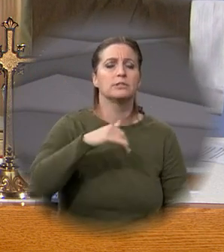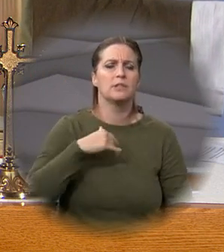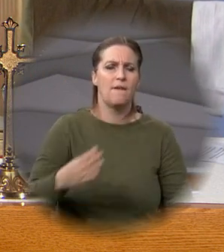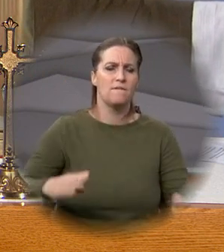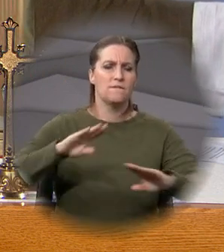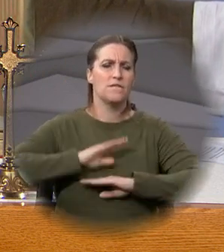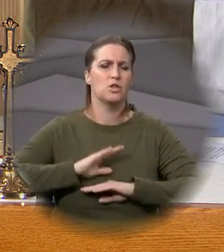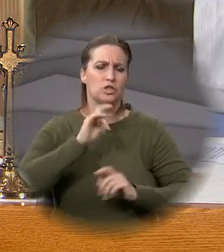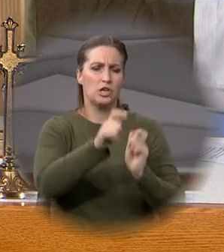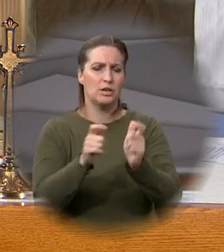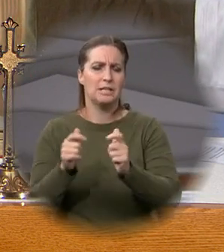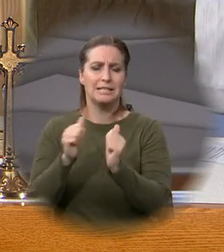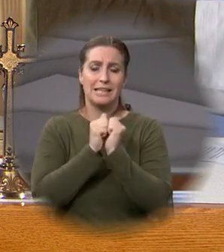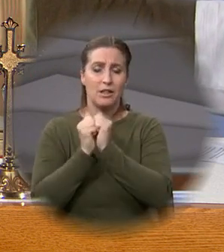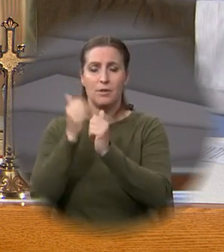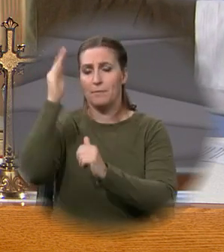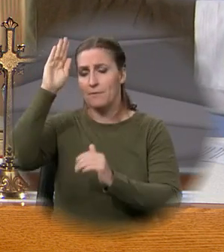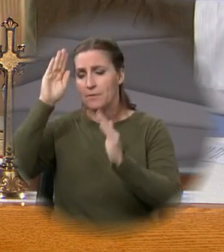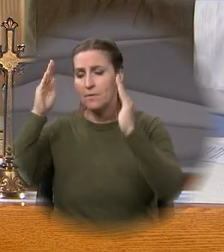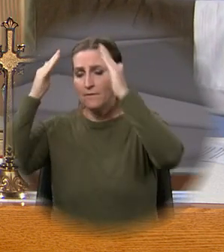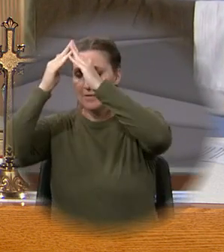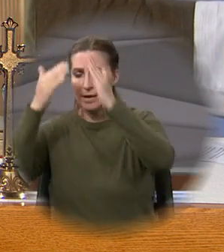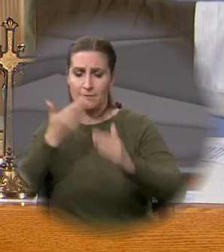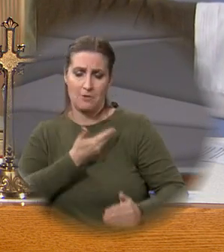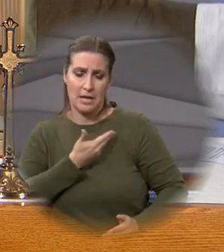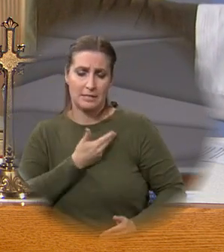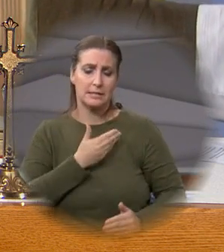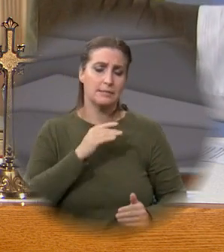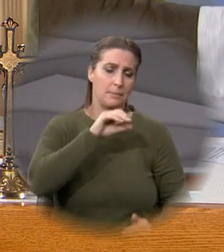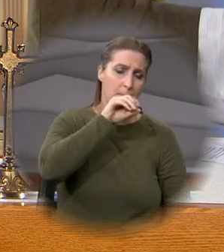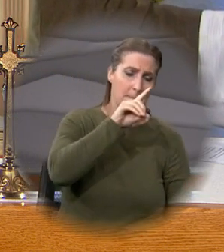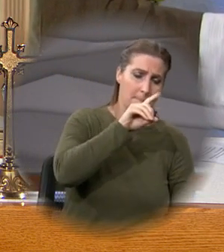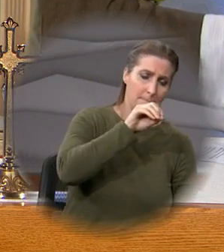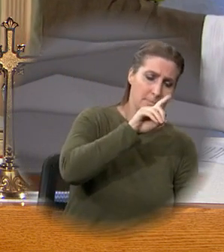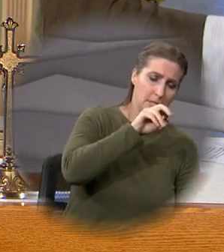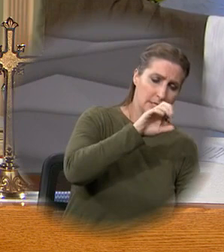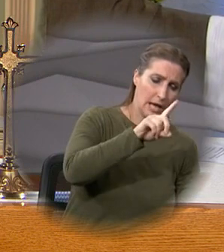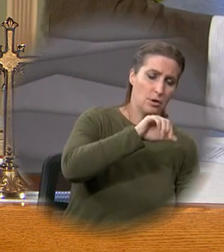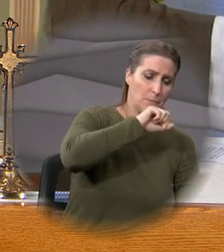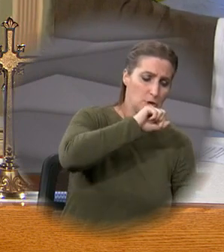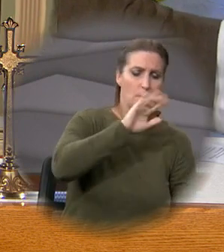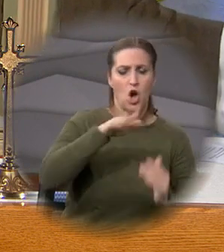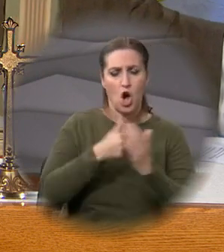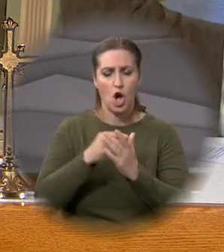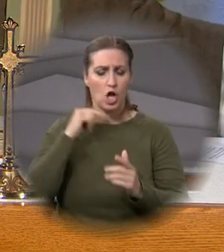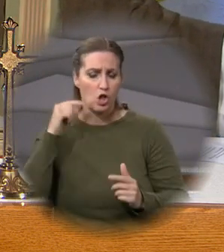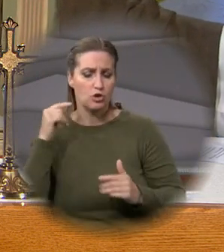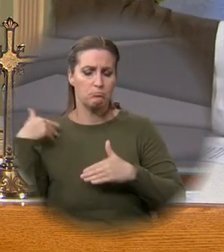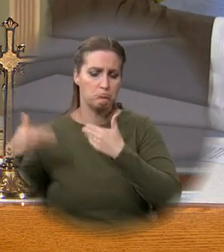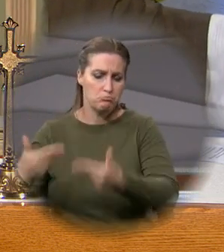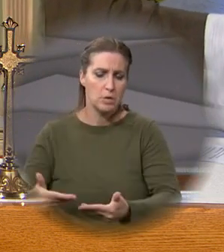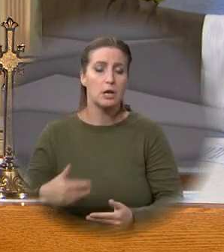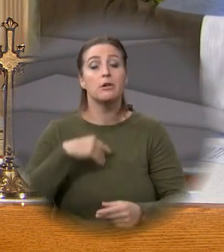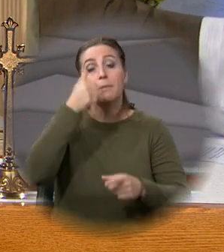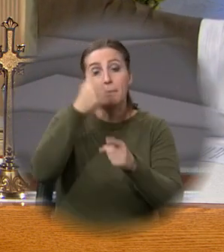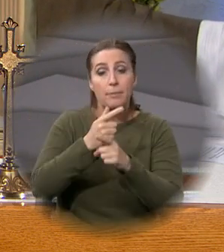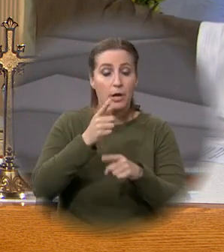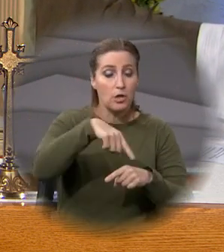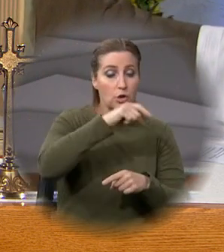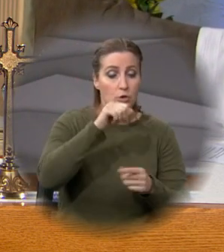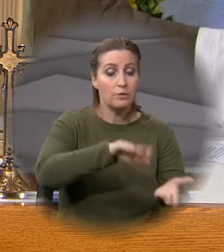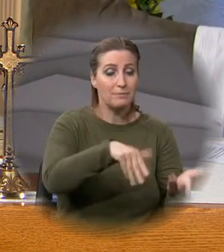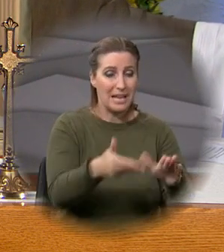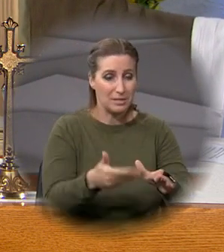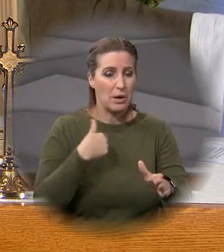to the fullness of charity together with Francis, our Pope, and Donald, our Bishop, and all the clergy. Remember also our brothers and sisters who have